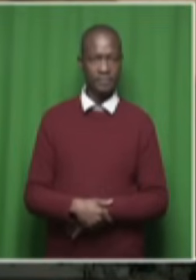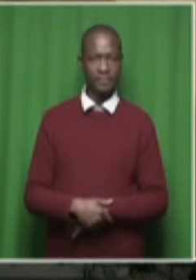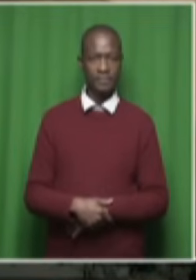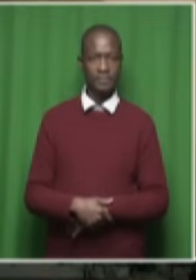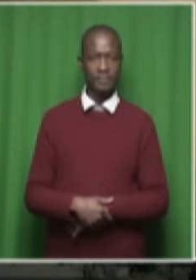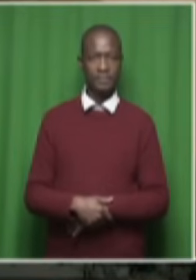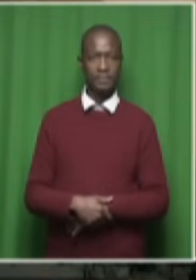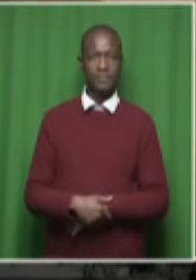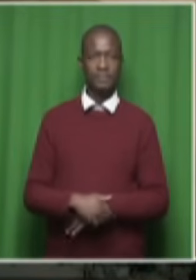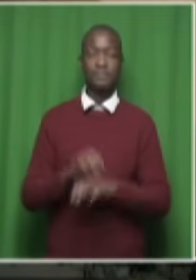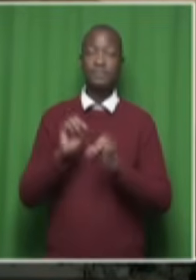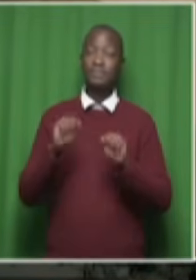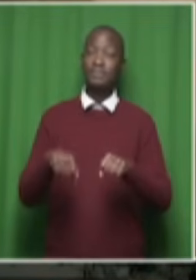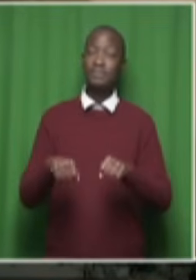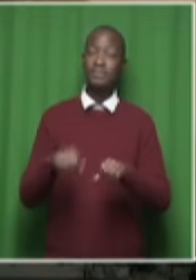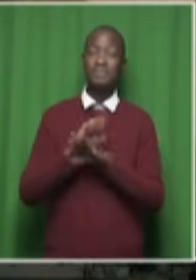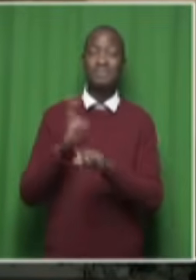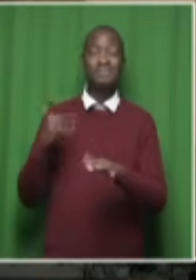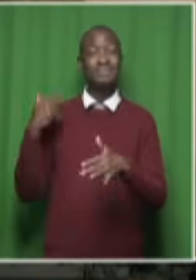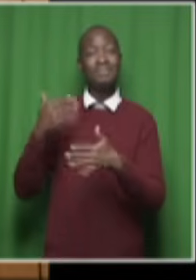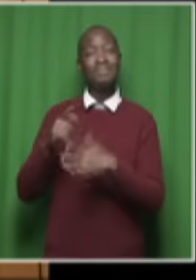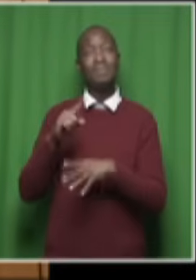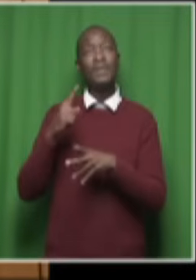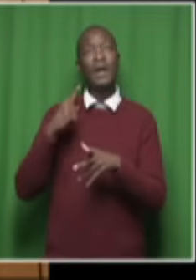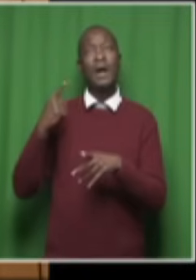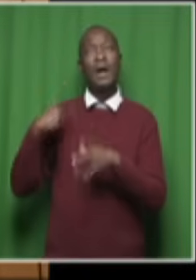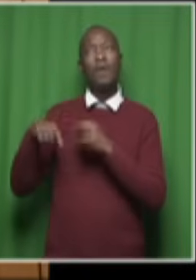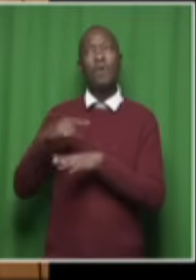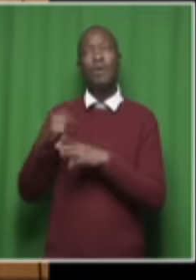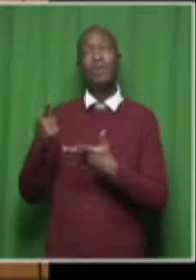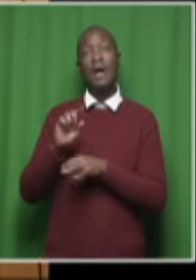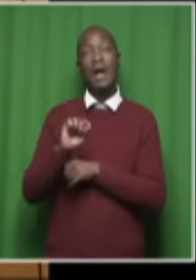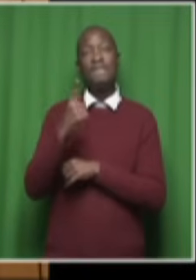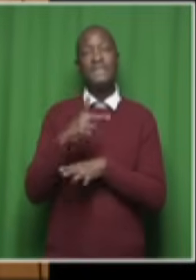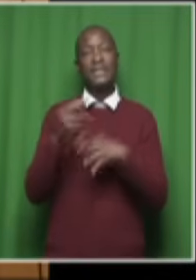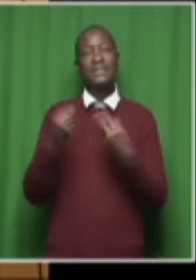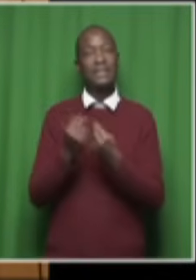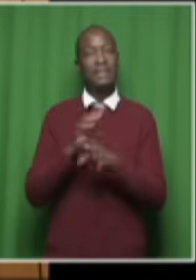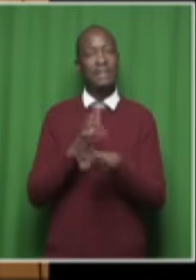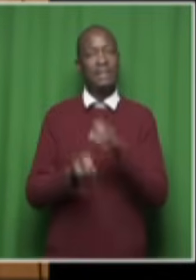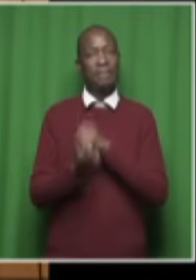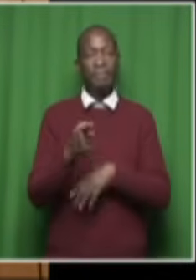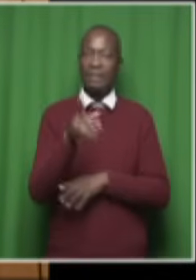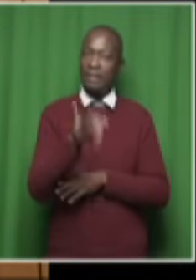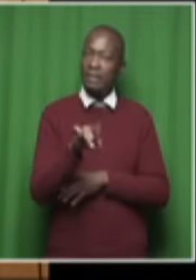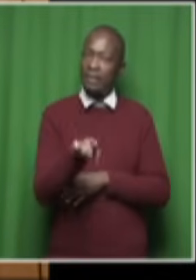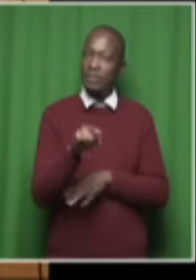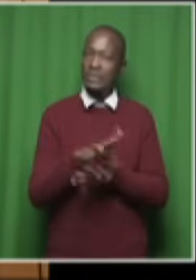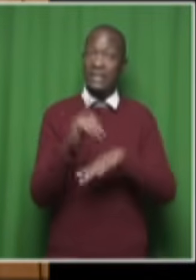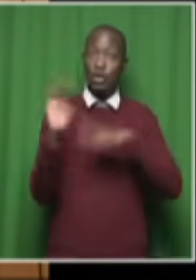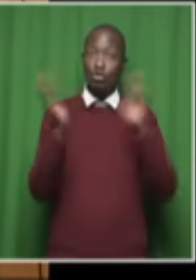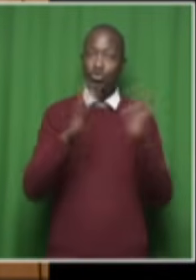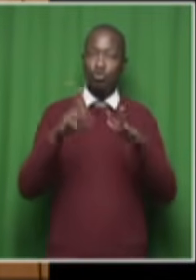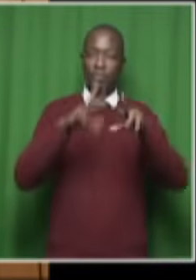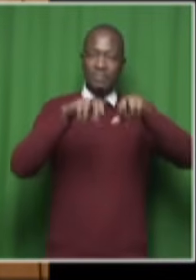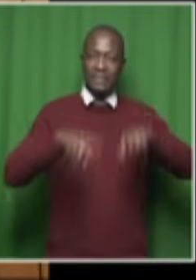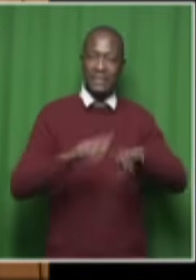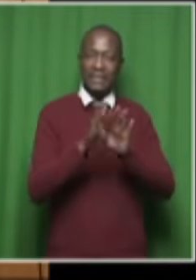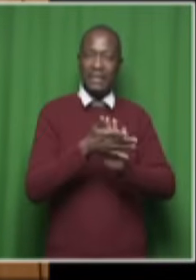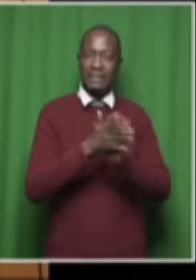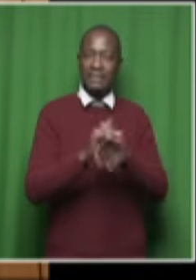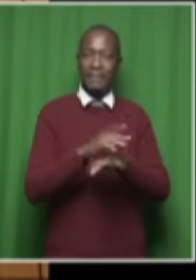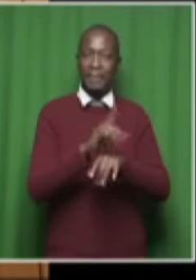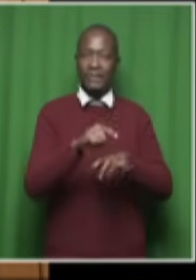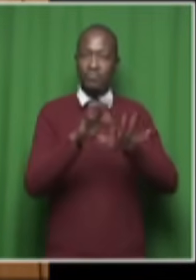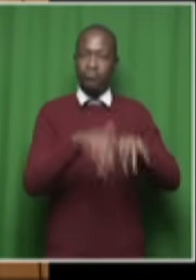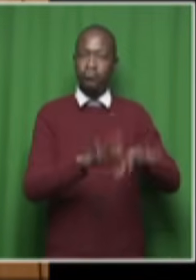Yes, what we saw a while back, that was around, and I think the first thing that happened there was those storm surge damage along the